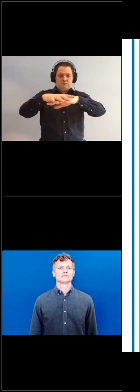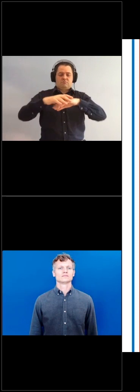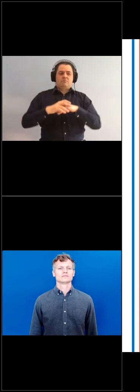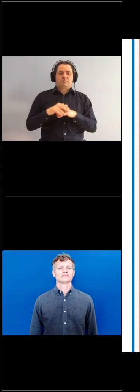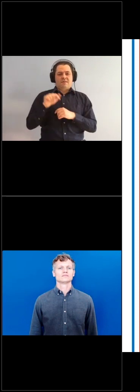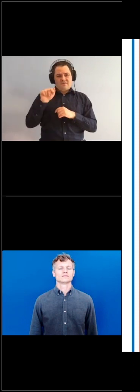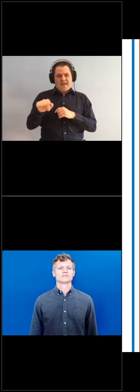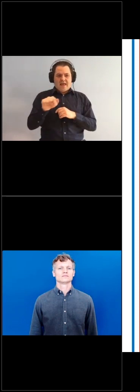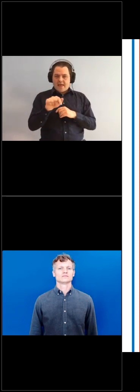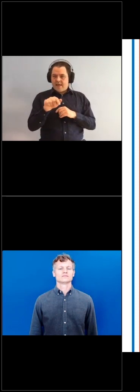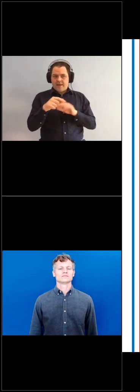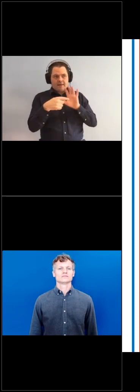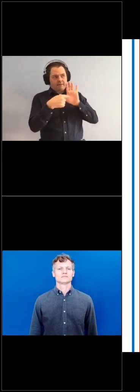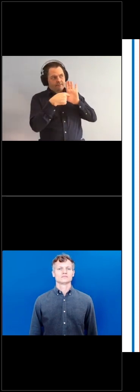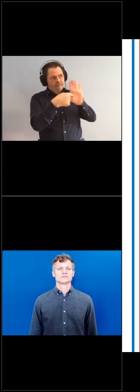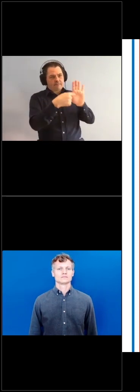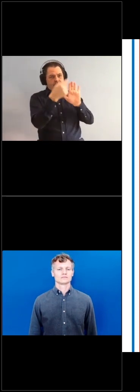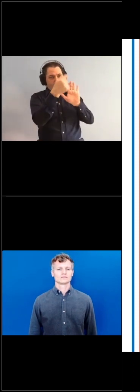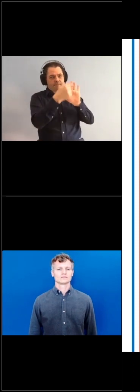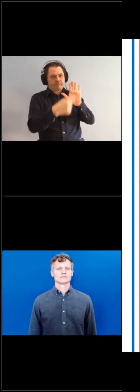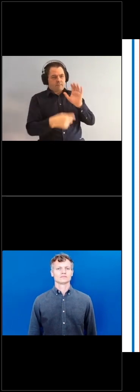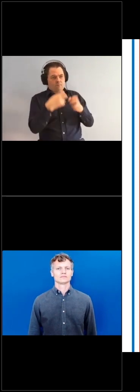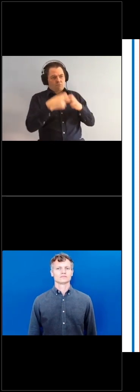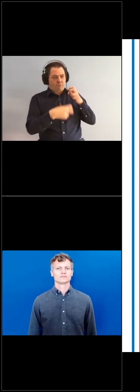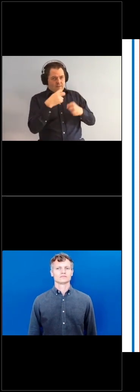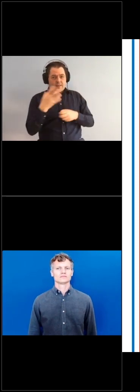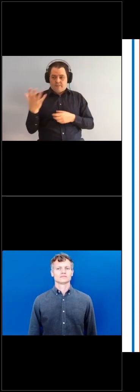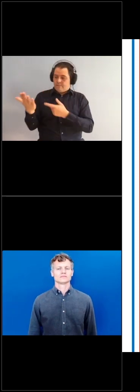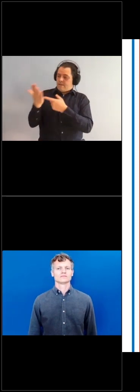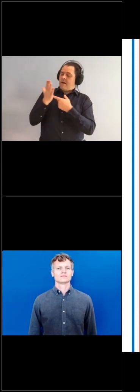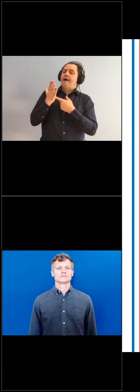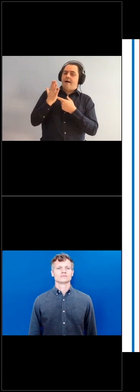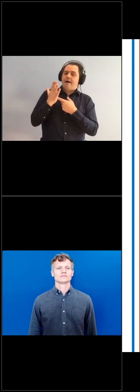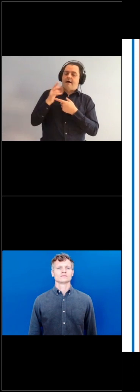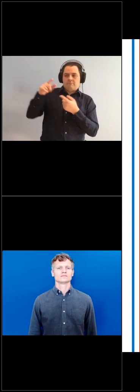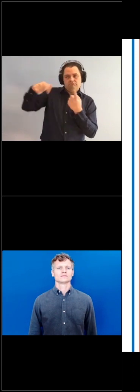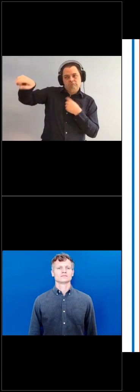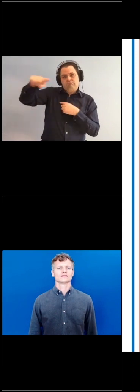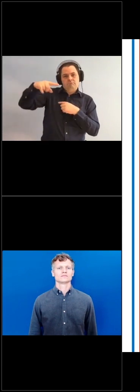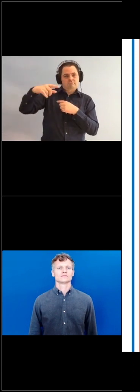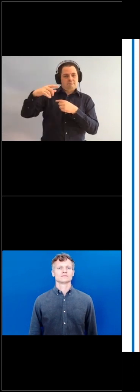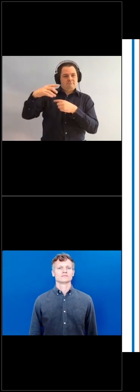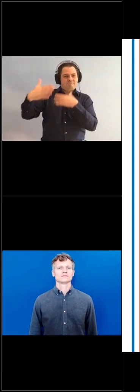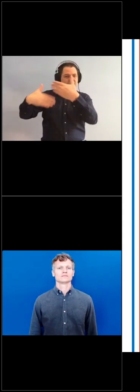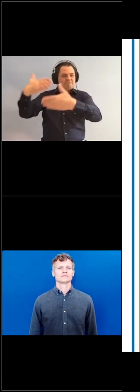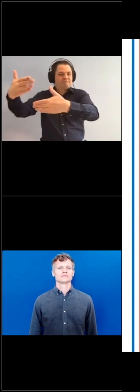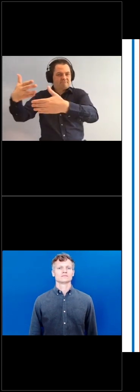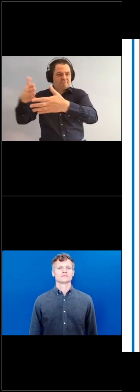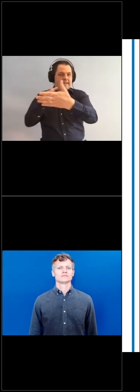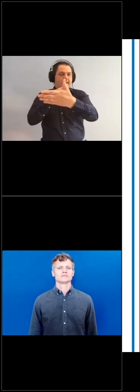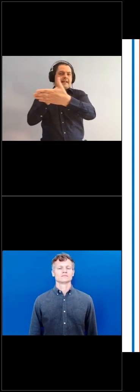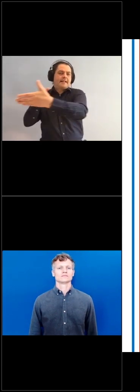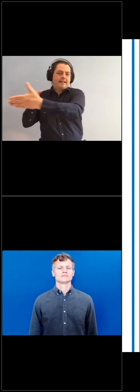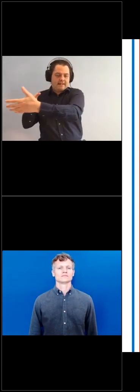terms of giving evidence of what persons with disabilities are experiencing. And this one also enables them to